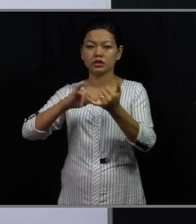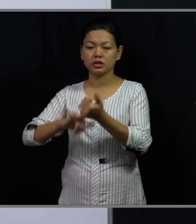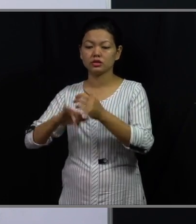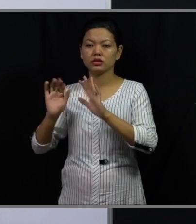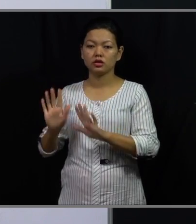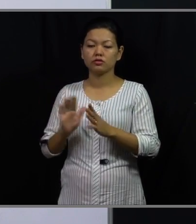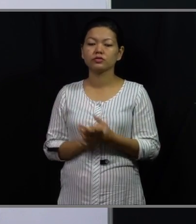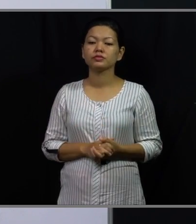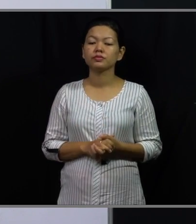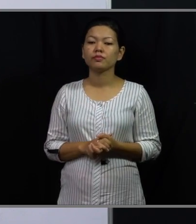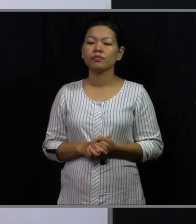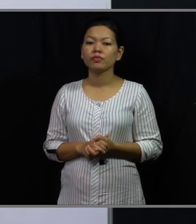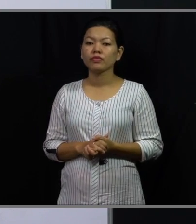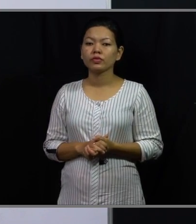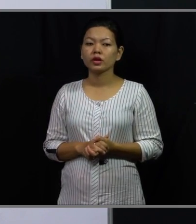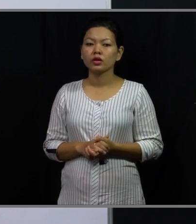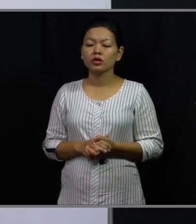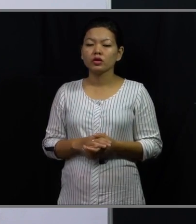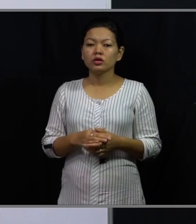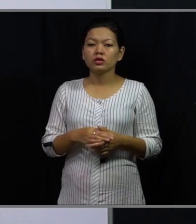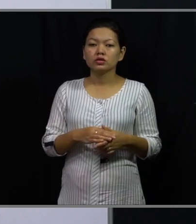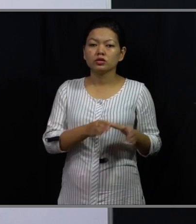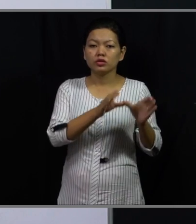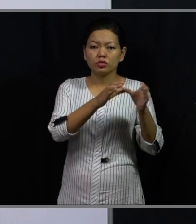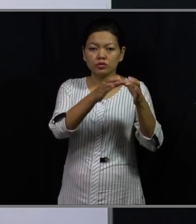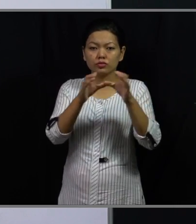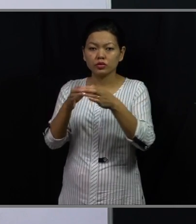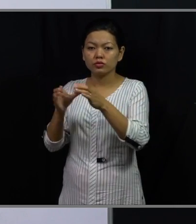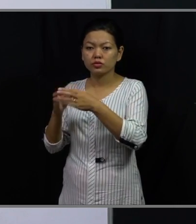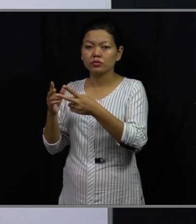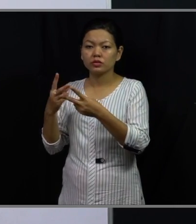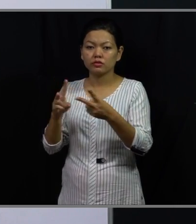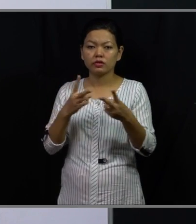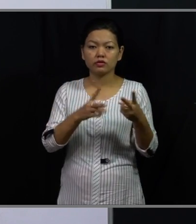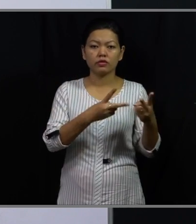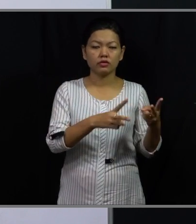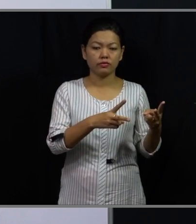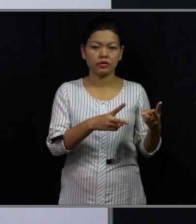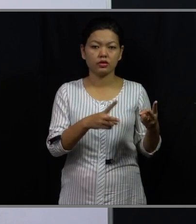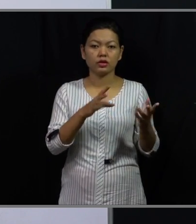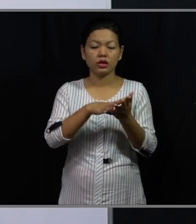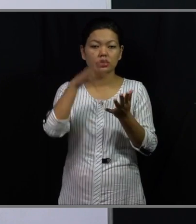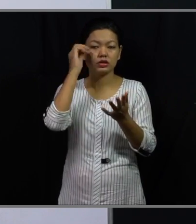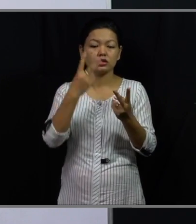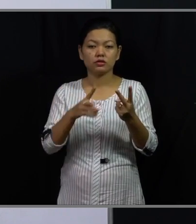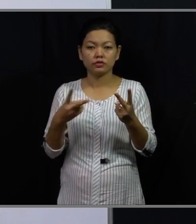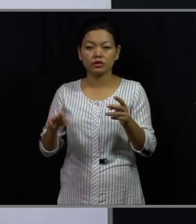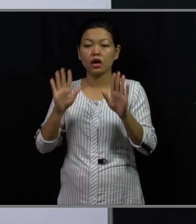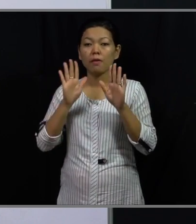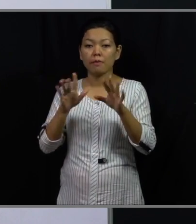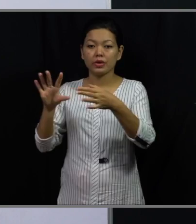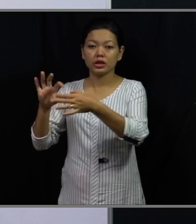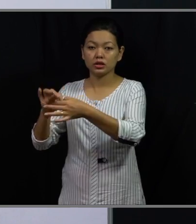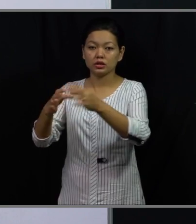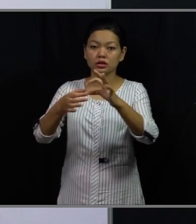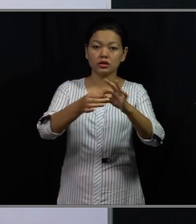And even though they might vary from one to another, they are also closely related to each other, which means if you